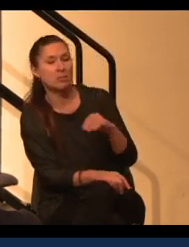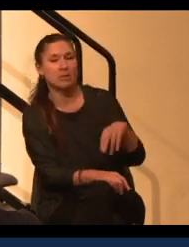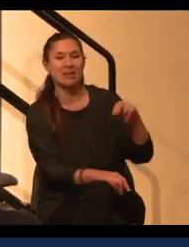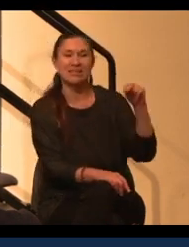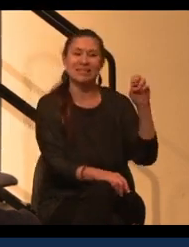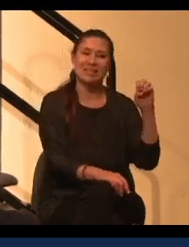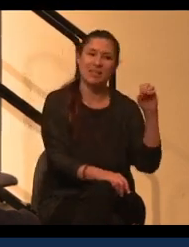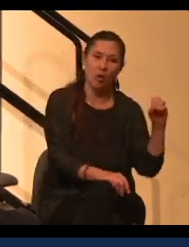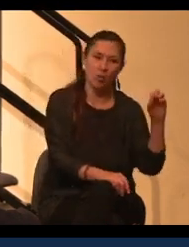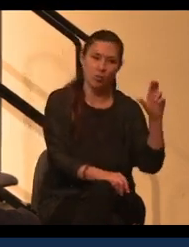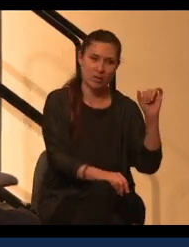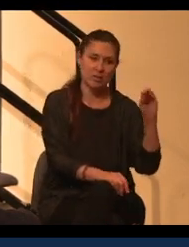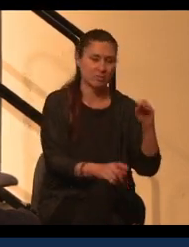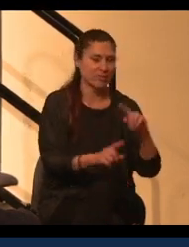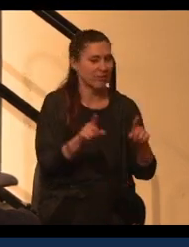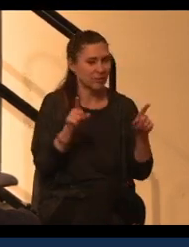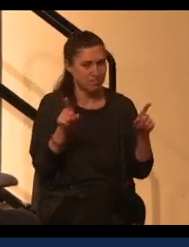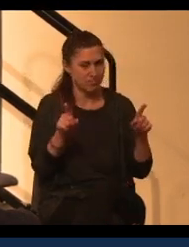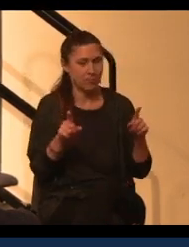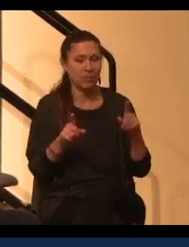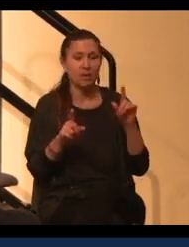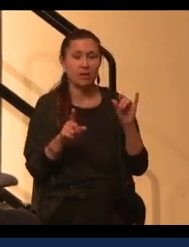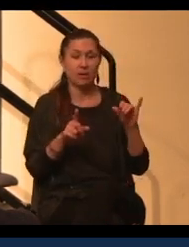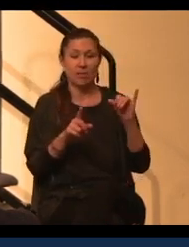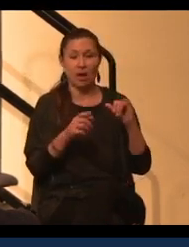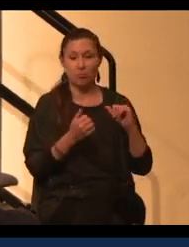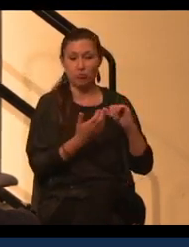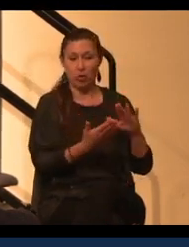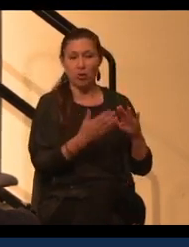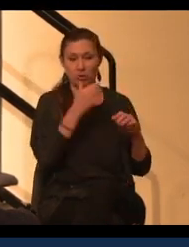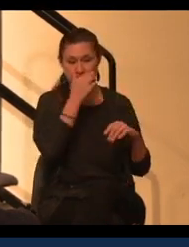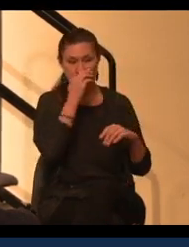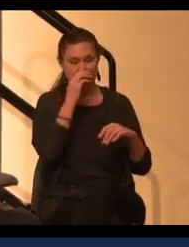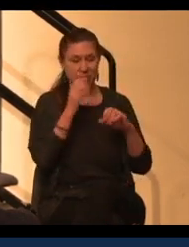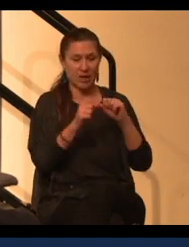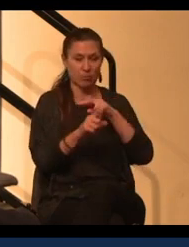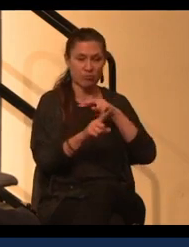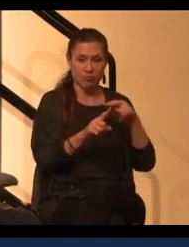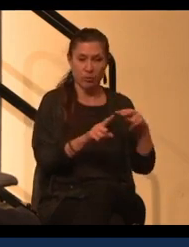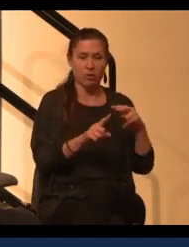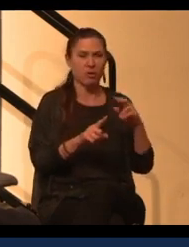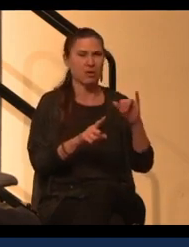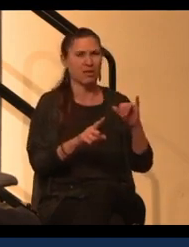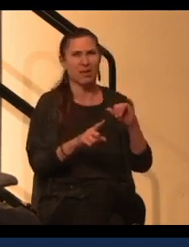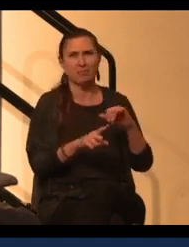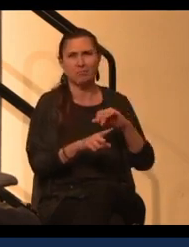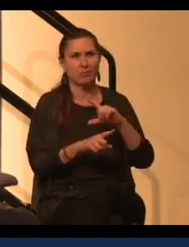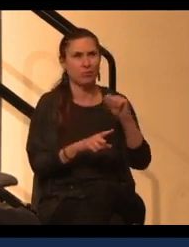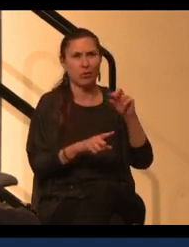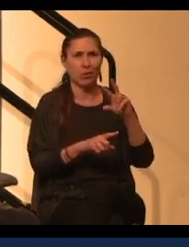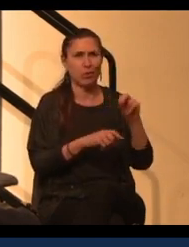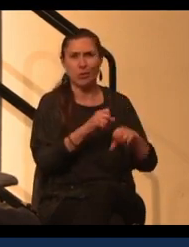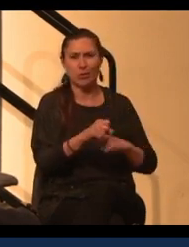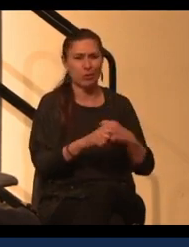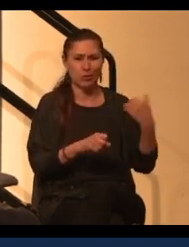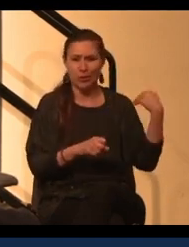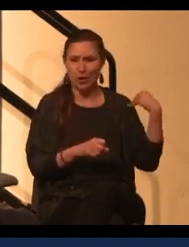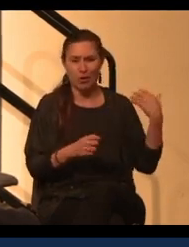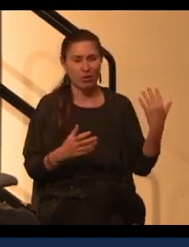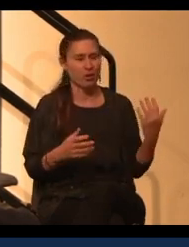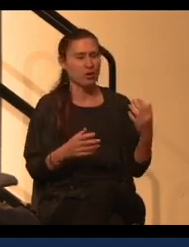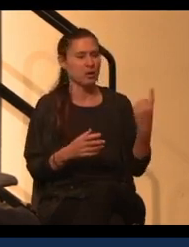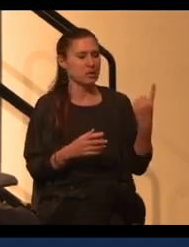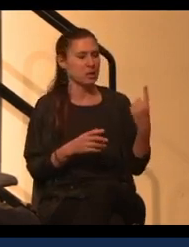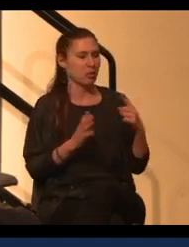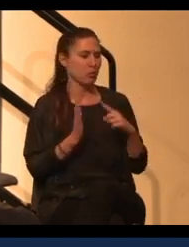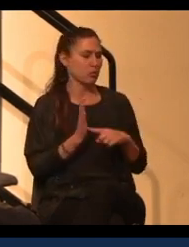neo-racism. So this framework started off, I actually uncovered it, it's decades old, from someone who was looking at